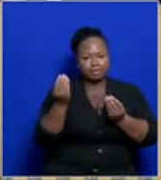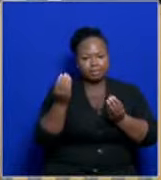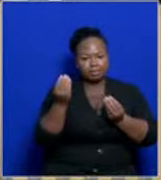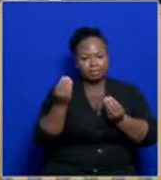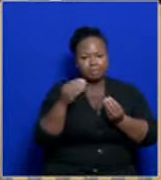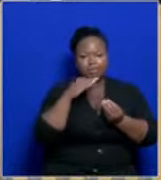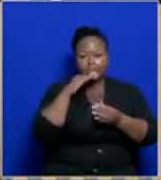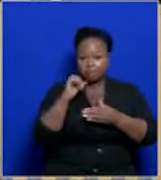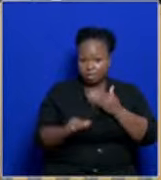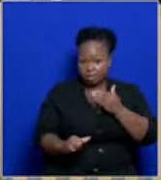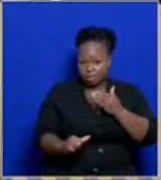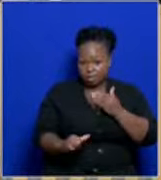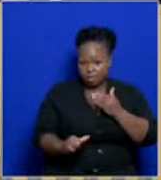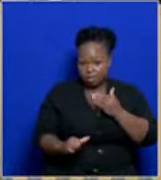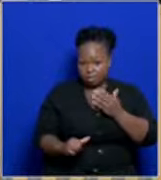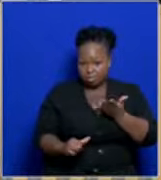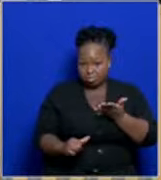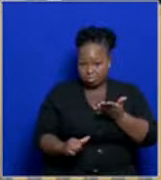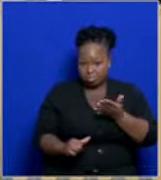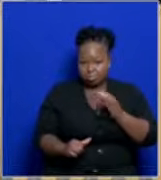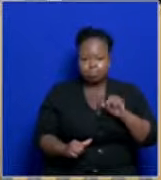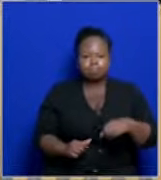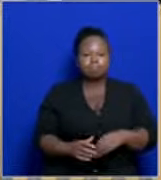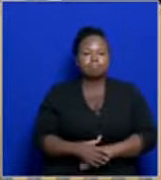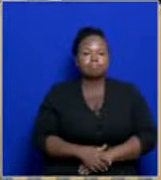year. Yes. So your